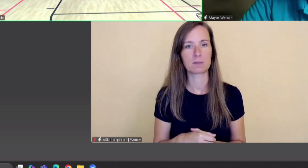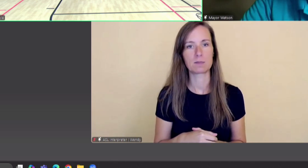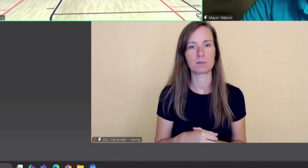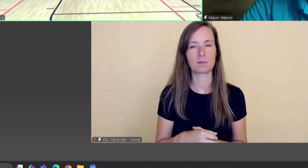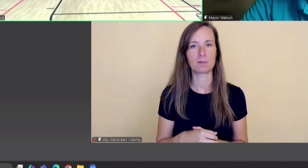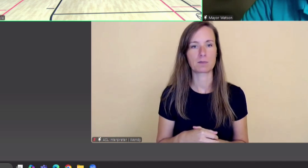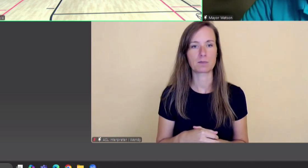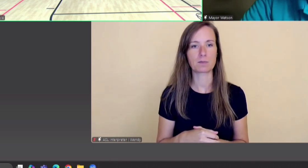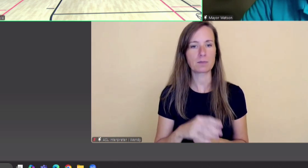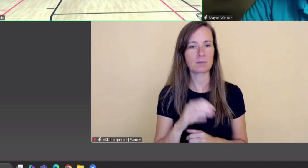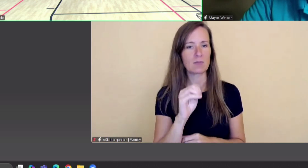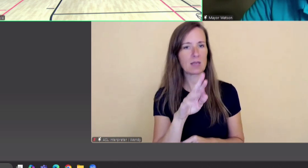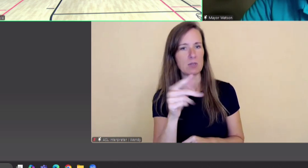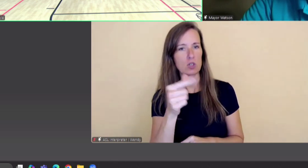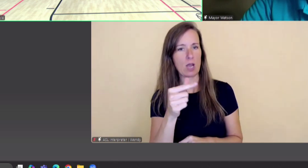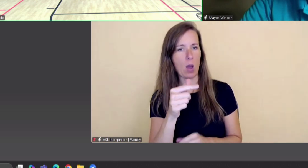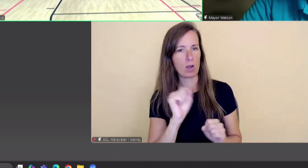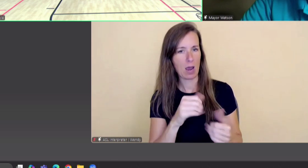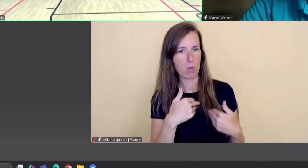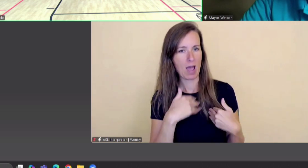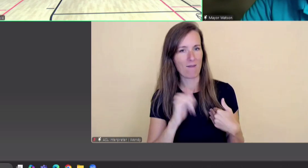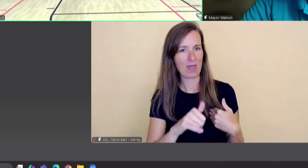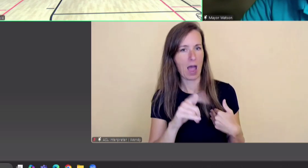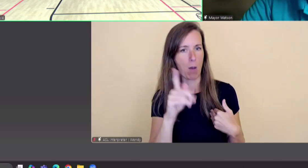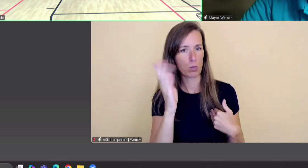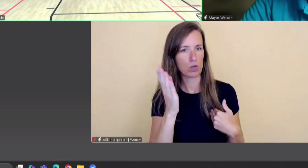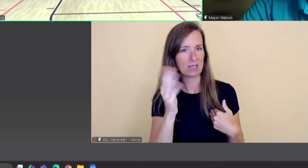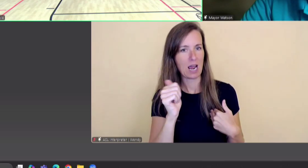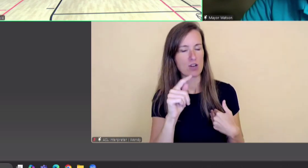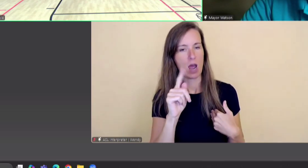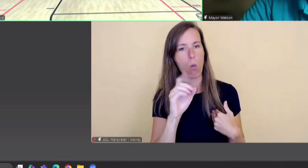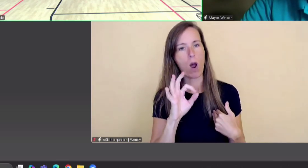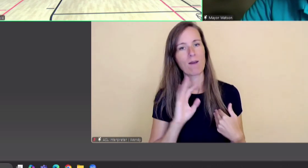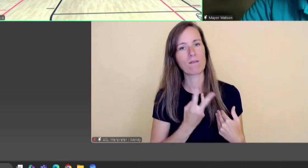Mr. Galloway, can we have that presentation at one of our work sessions coming up, please?